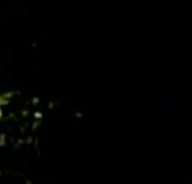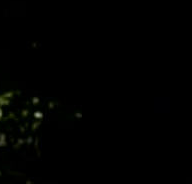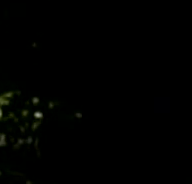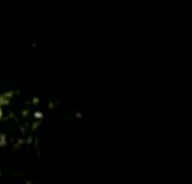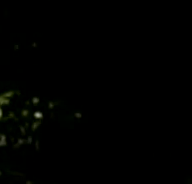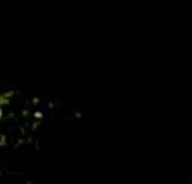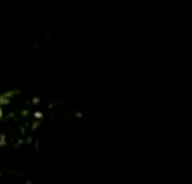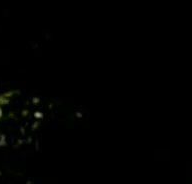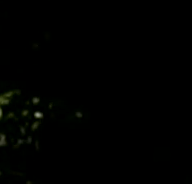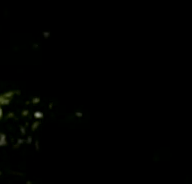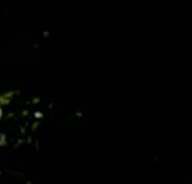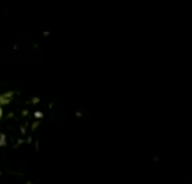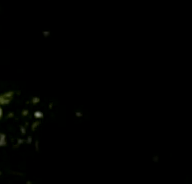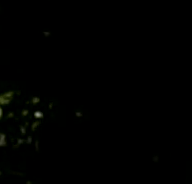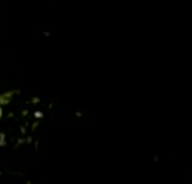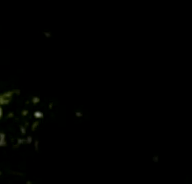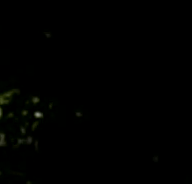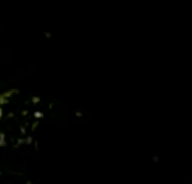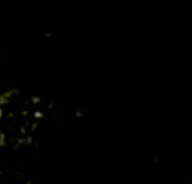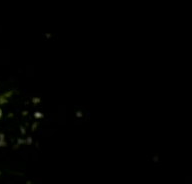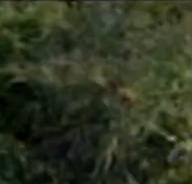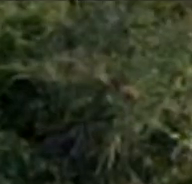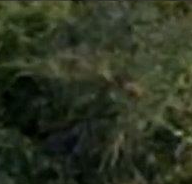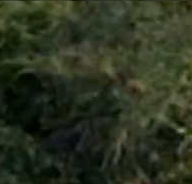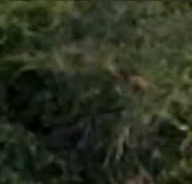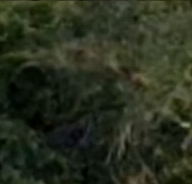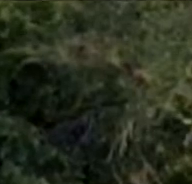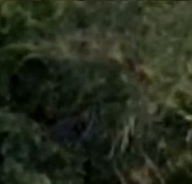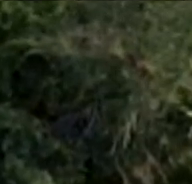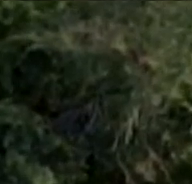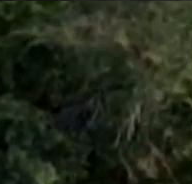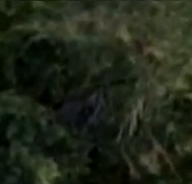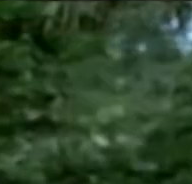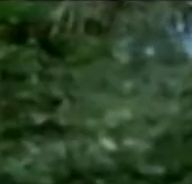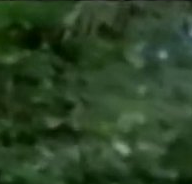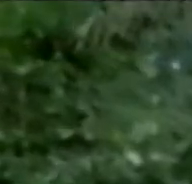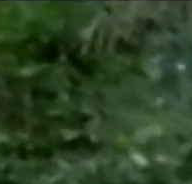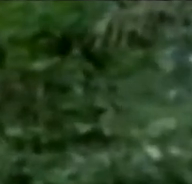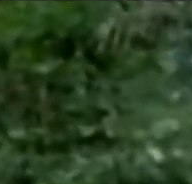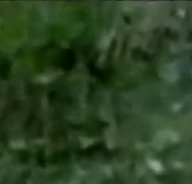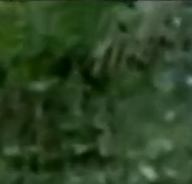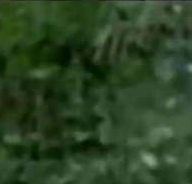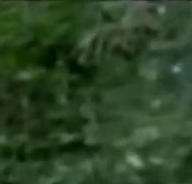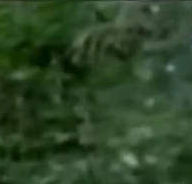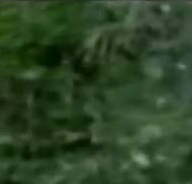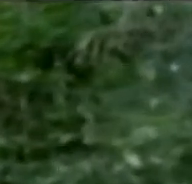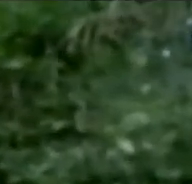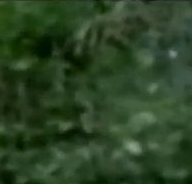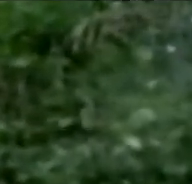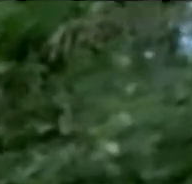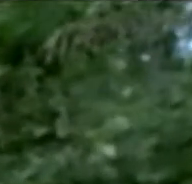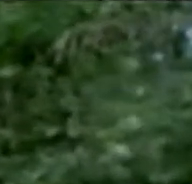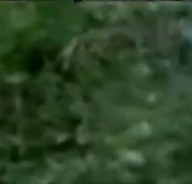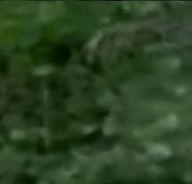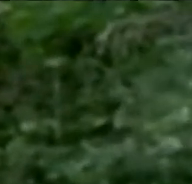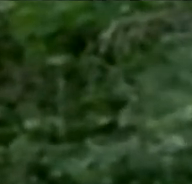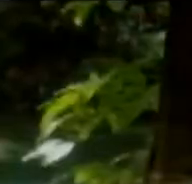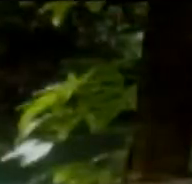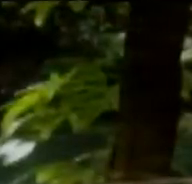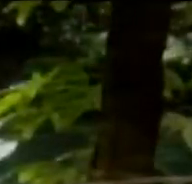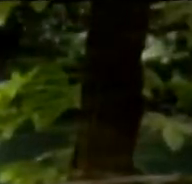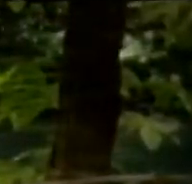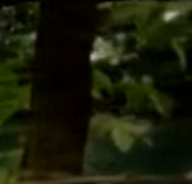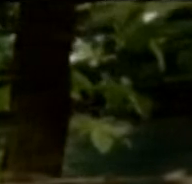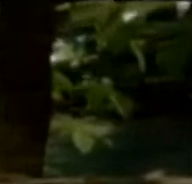our water is becoming more and more polluted. But all is not lost. Clean, clear